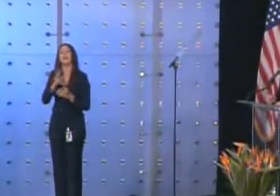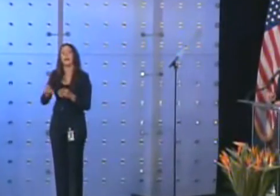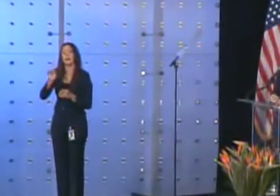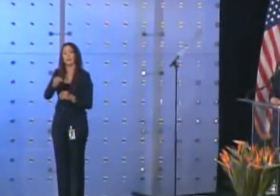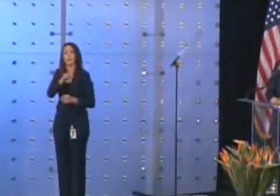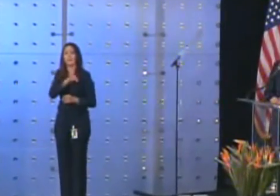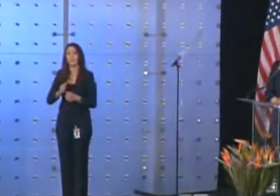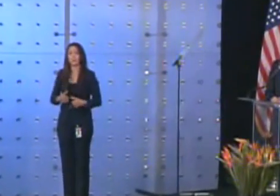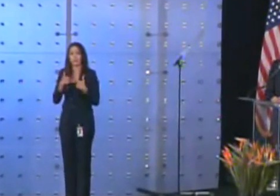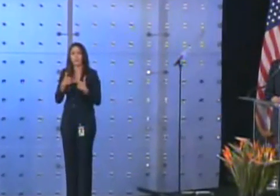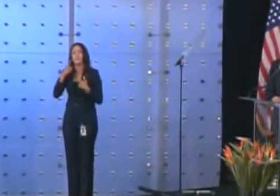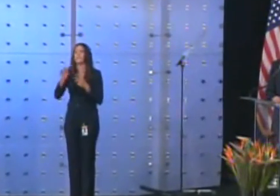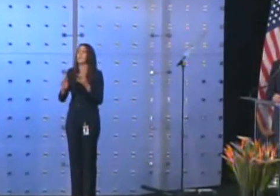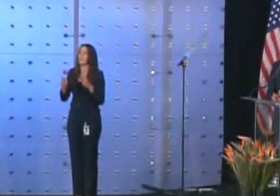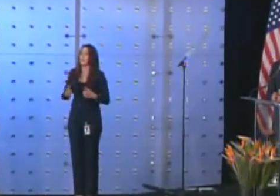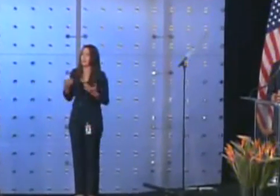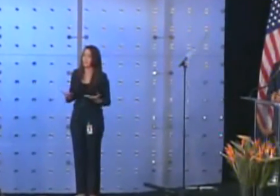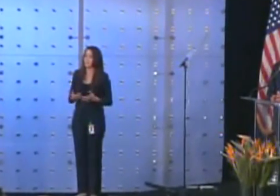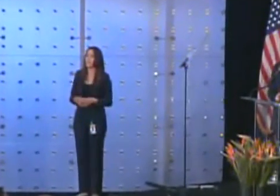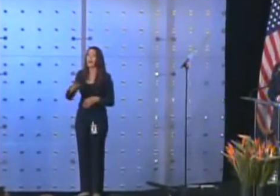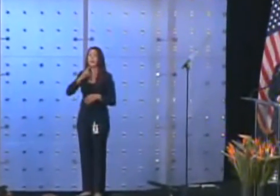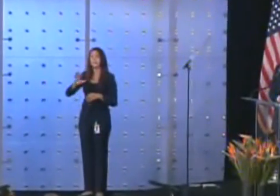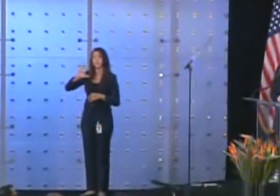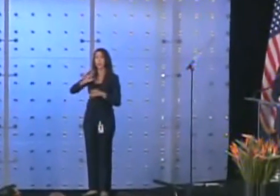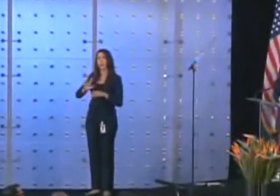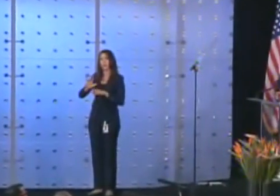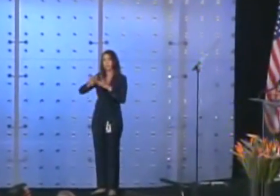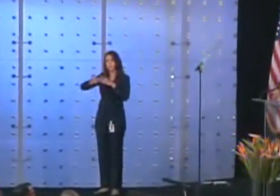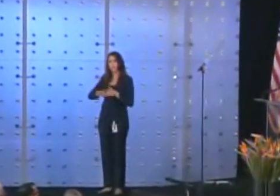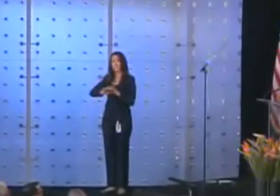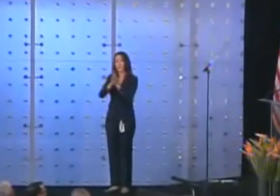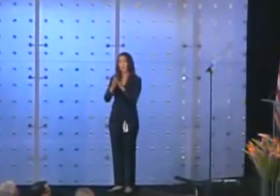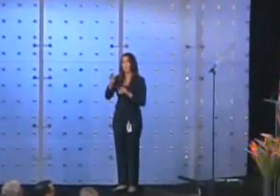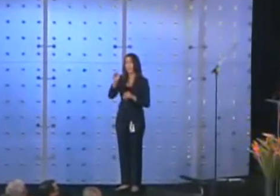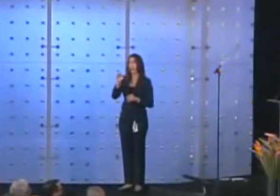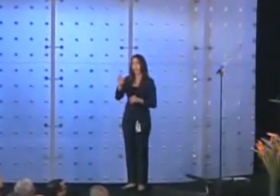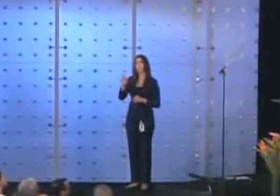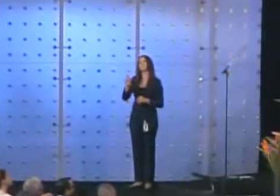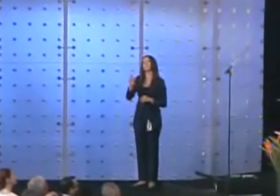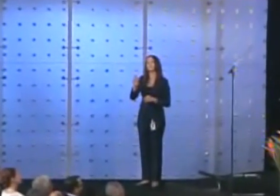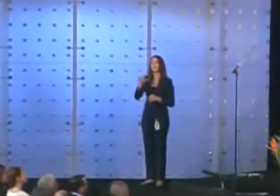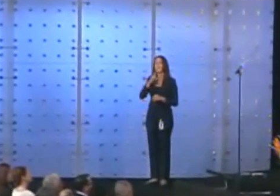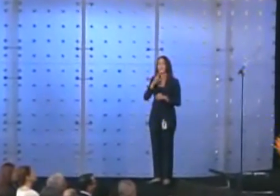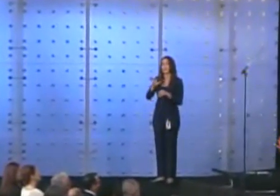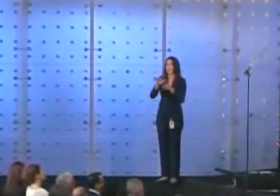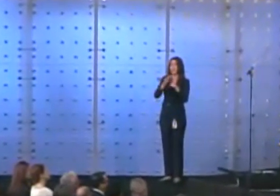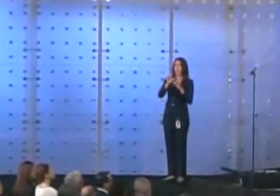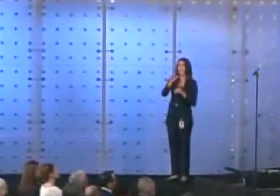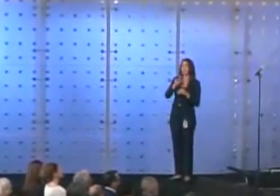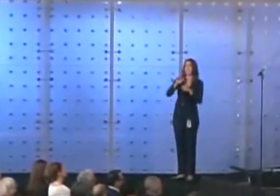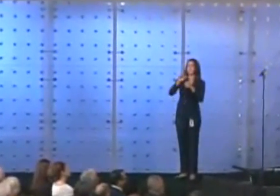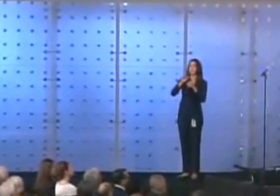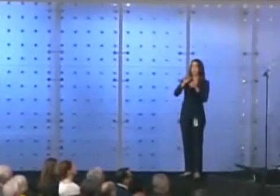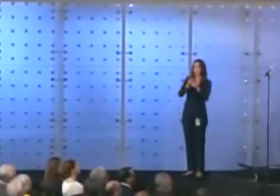inauguration that the focus of my first year in office would be a city hall that works again and an LA economy that gets back to work.